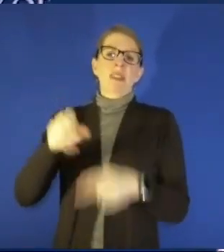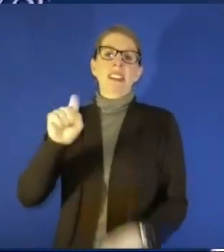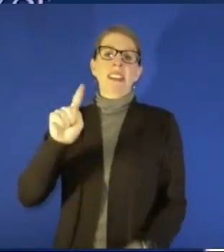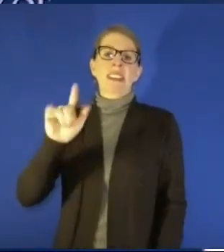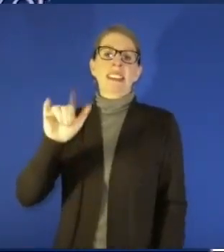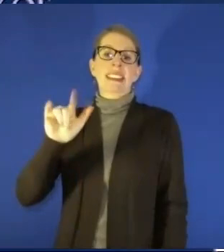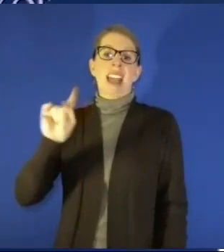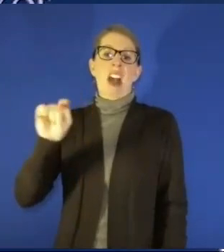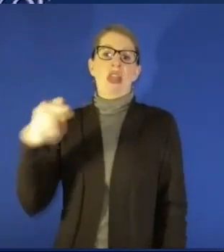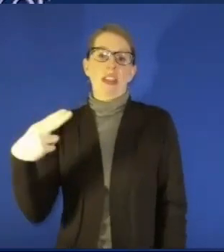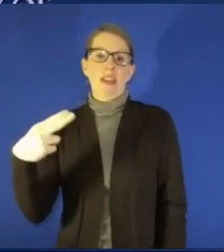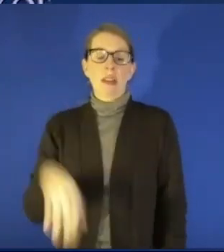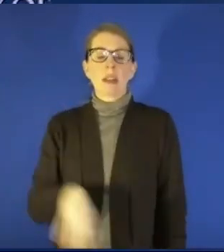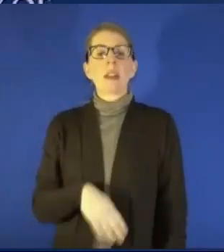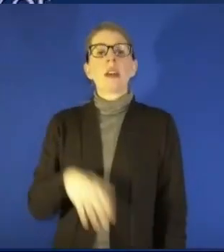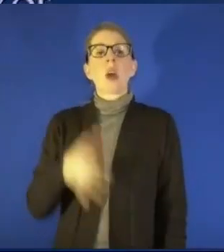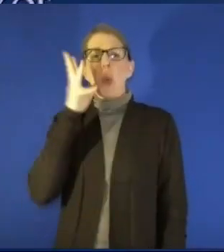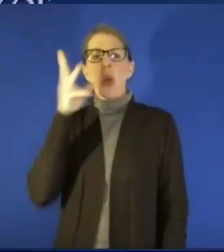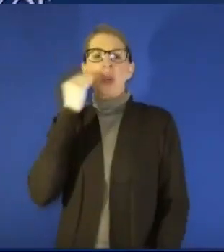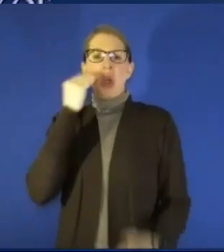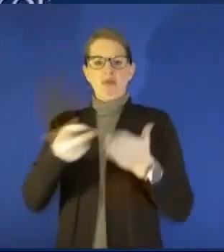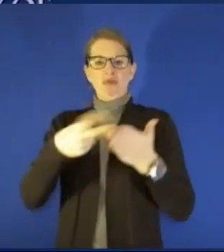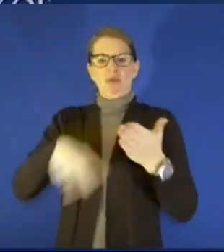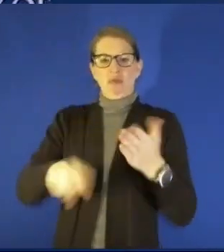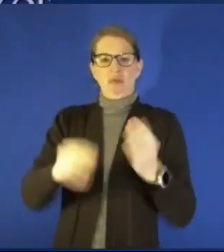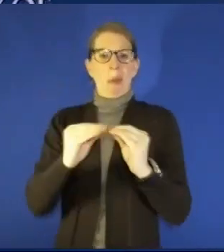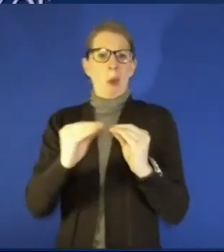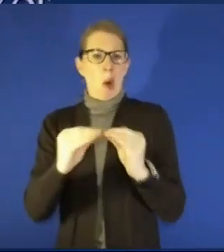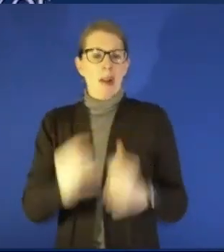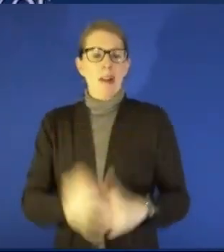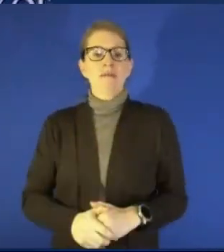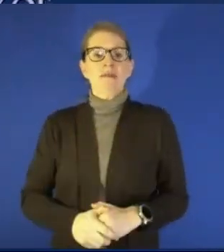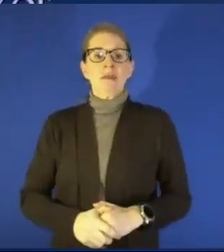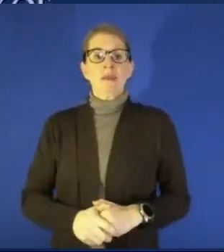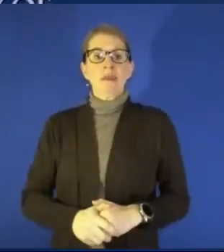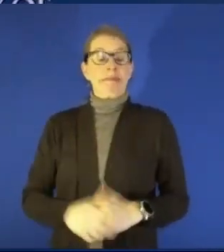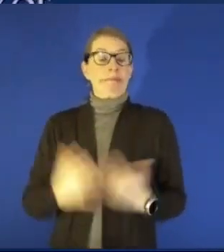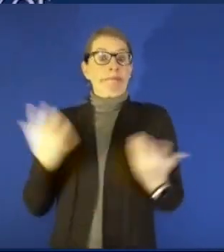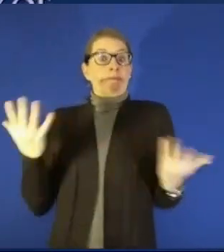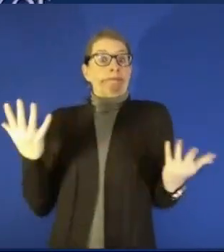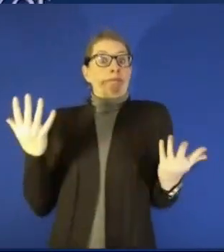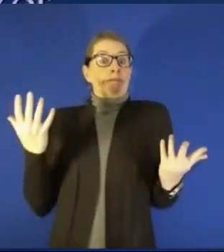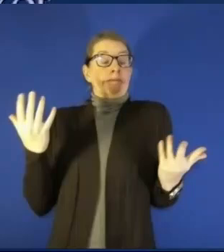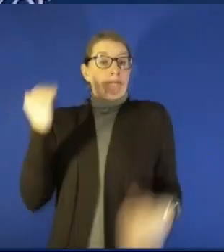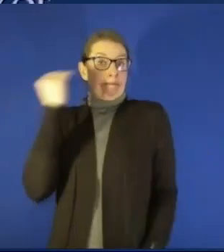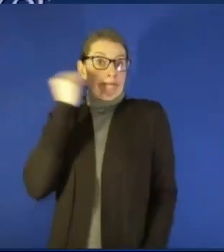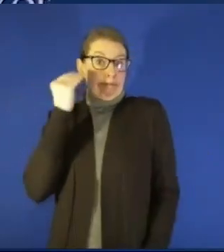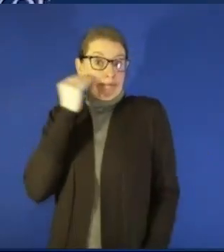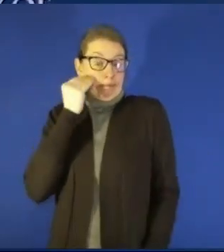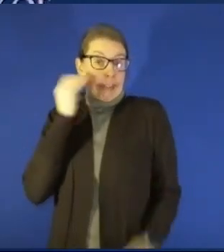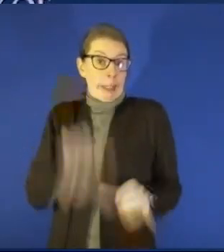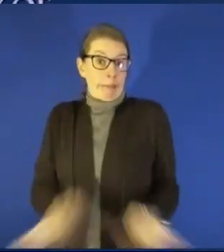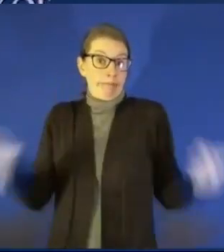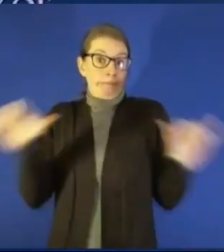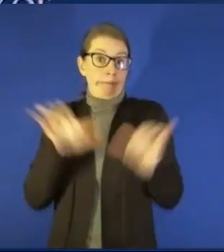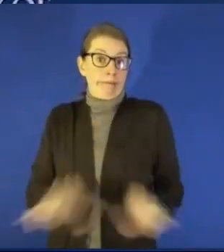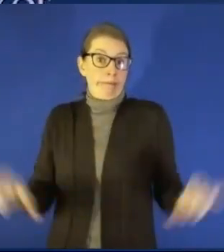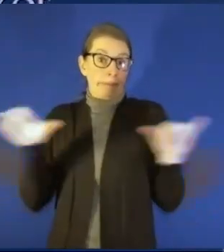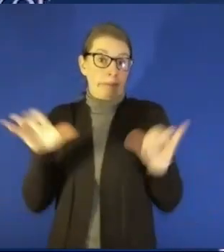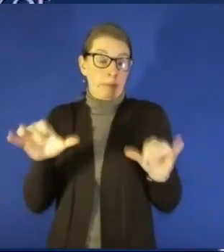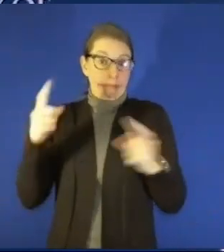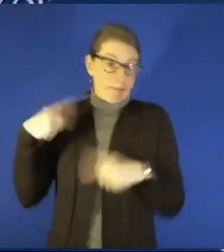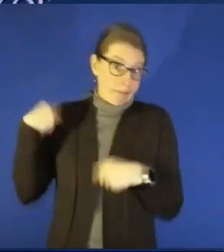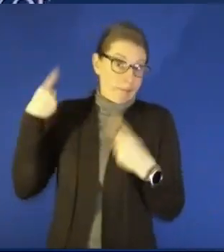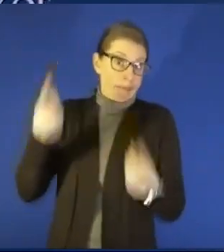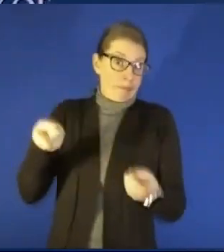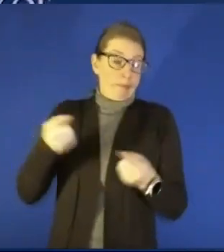know more in another 2 weeks, which if that sounds hauntingly familiar to you, it's because it's something we've been saying on this program since its inception, which